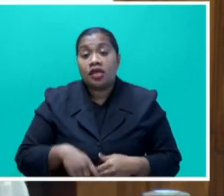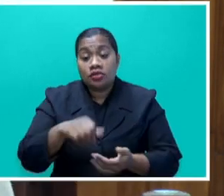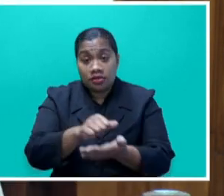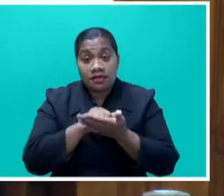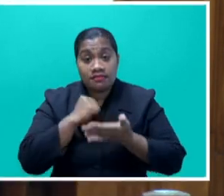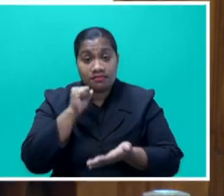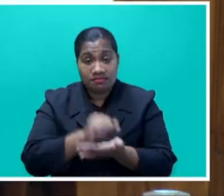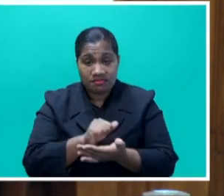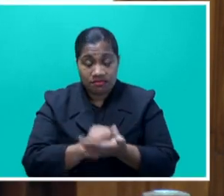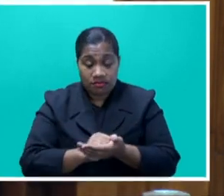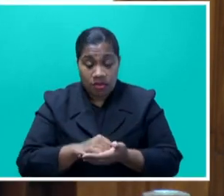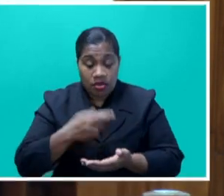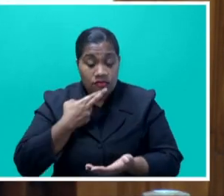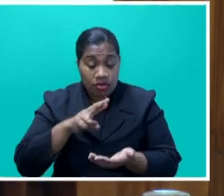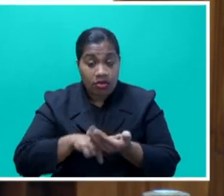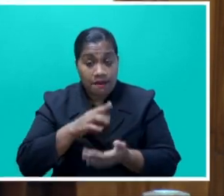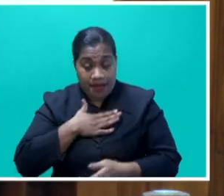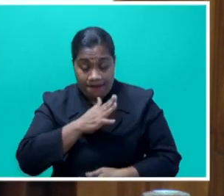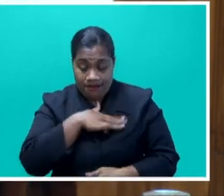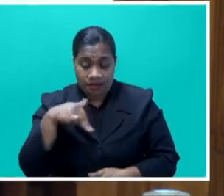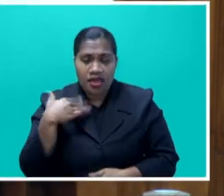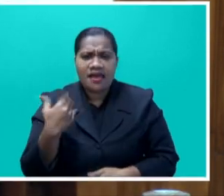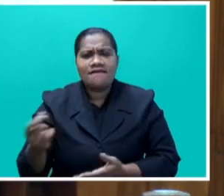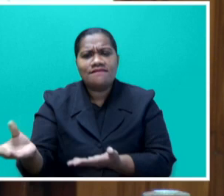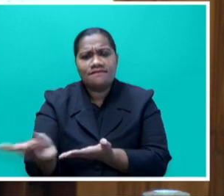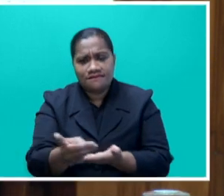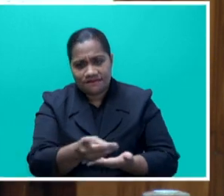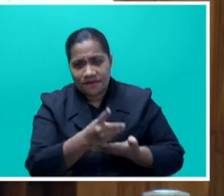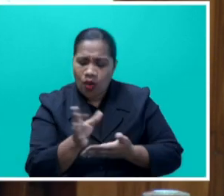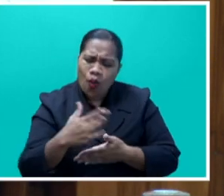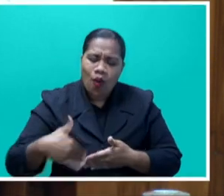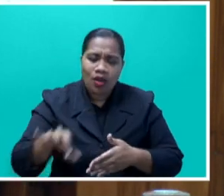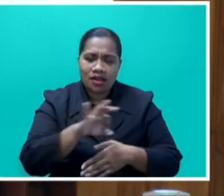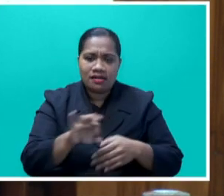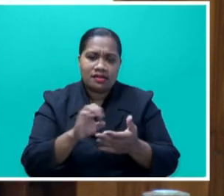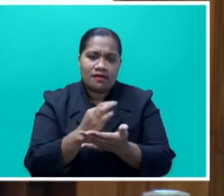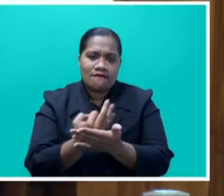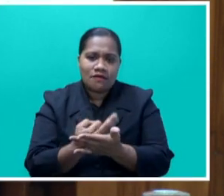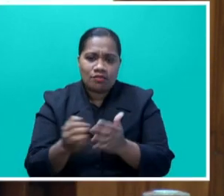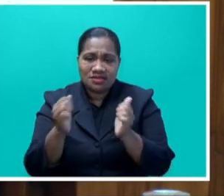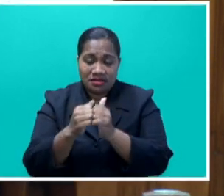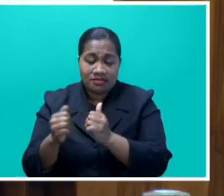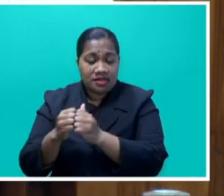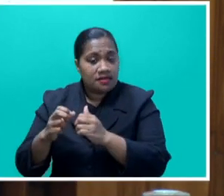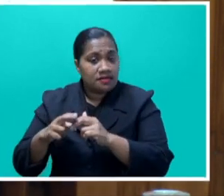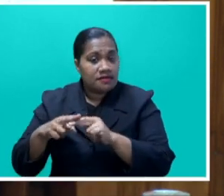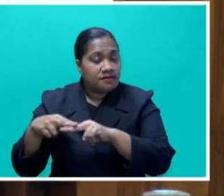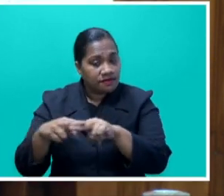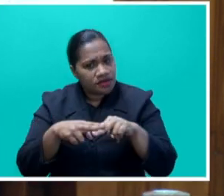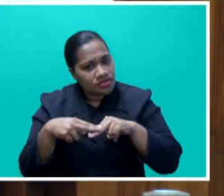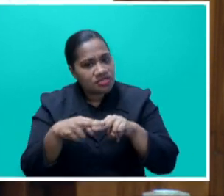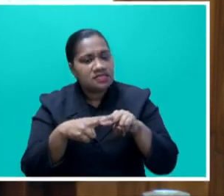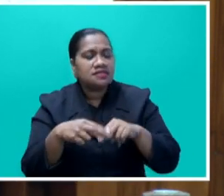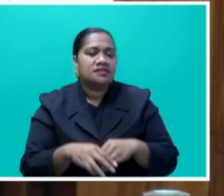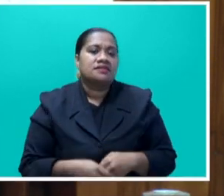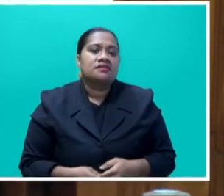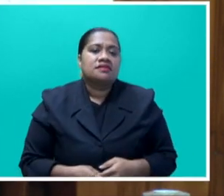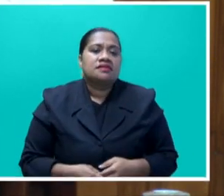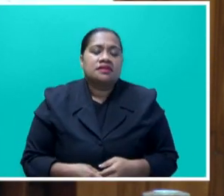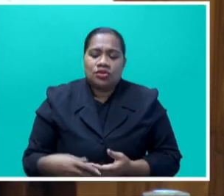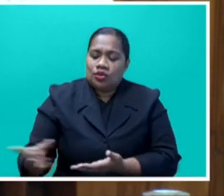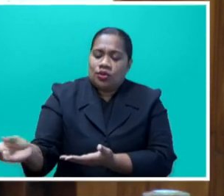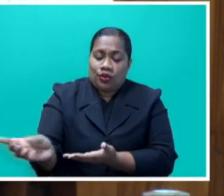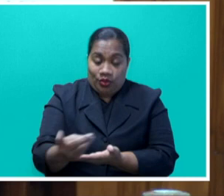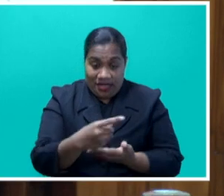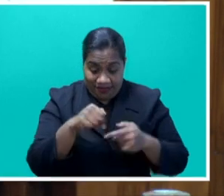has a database of all informal settlements in Fiji. The next step is to collect household data. This year,